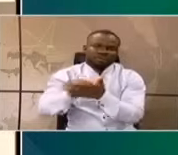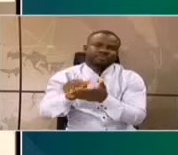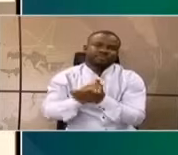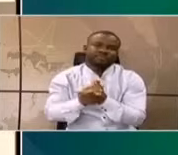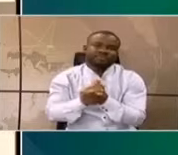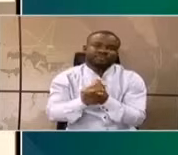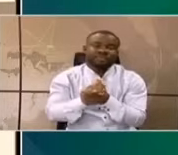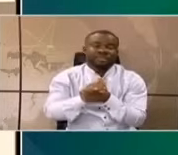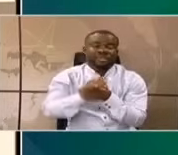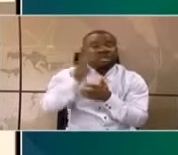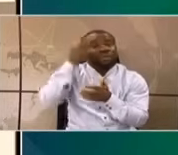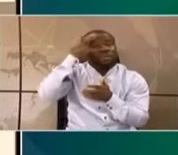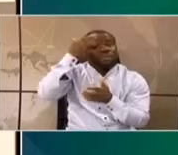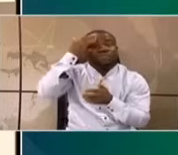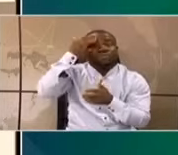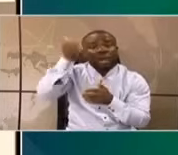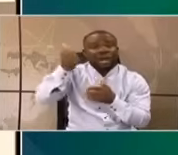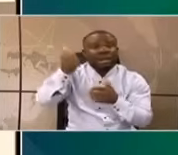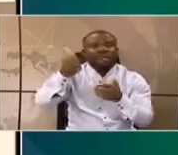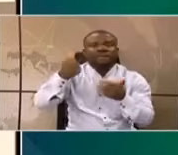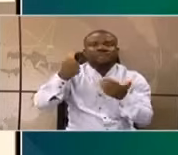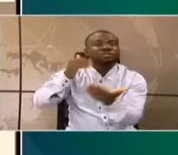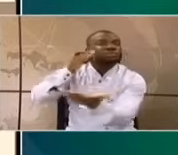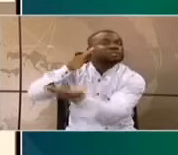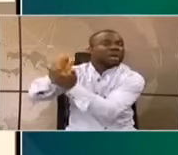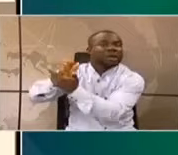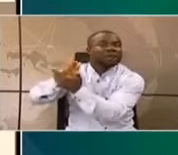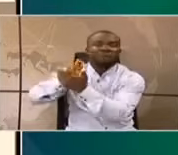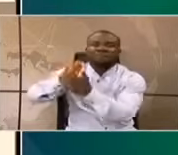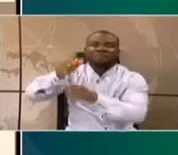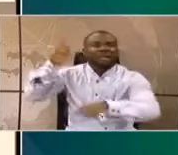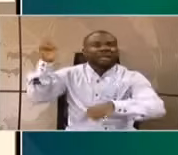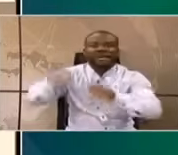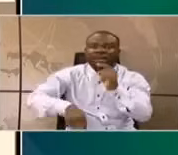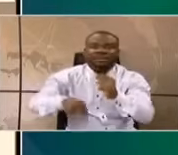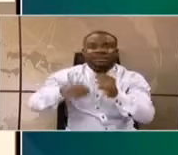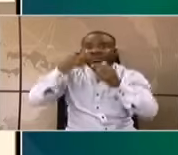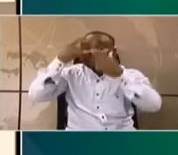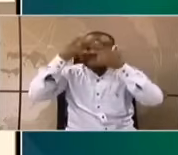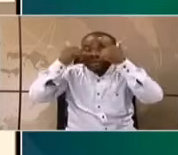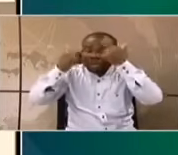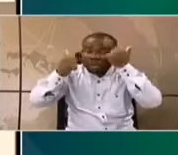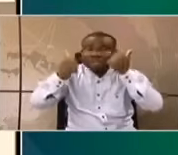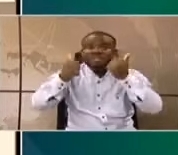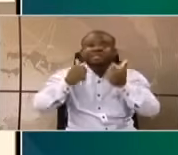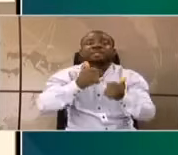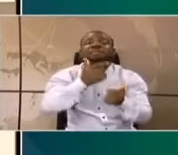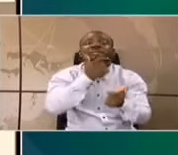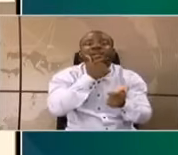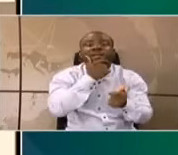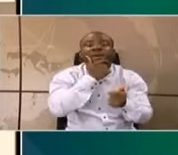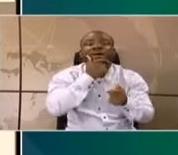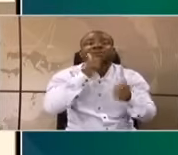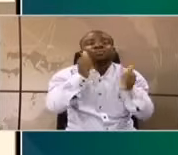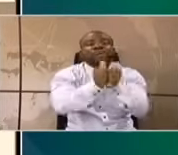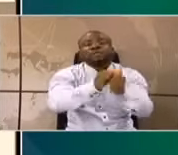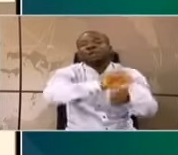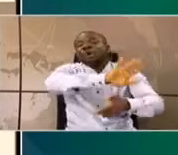That is why we can't fight it unless they all leave office.